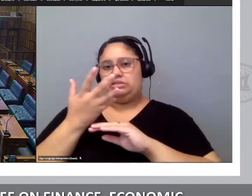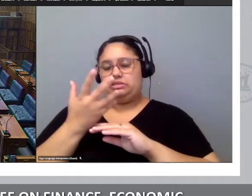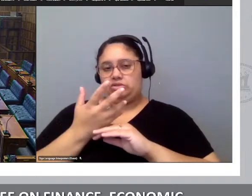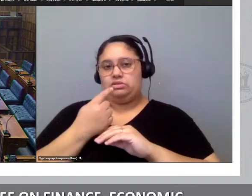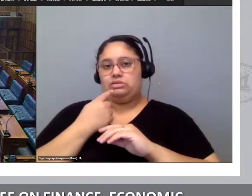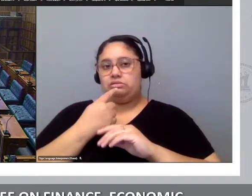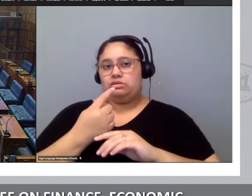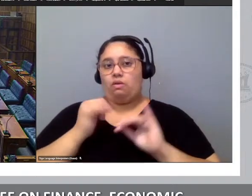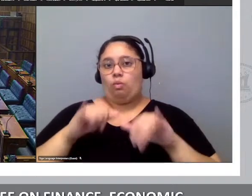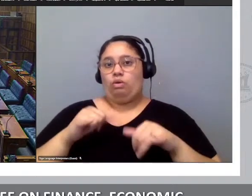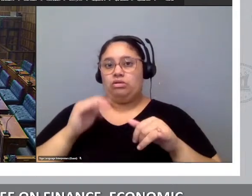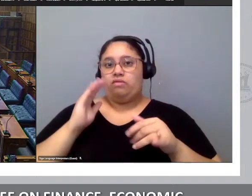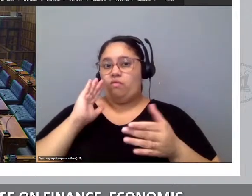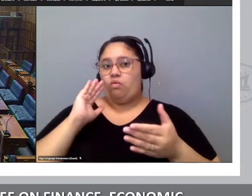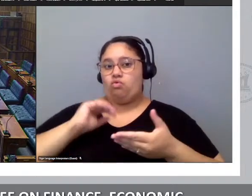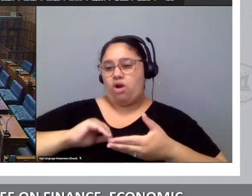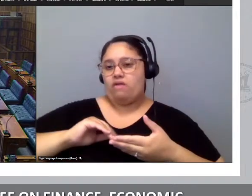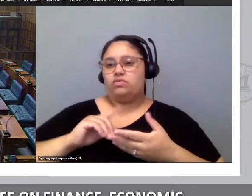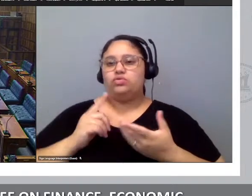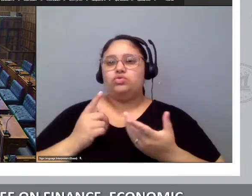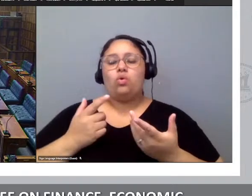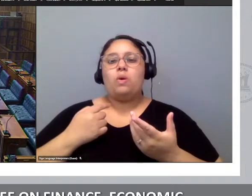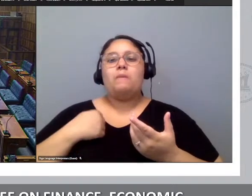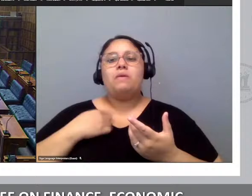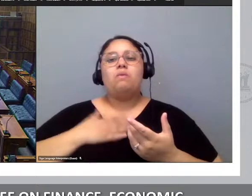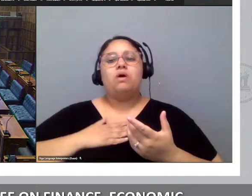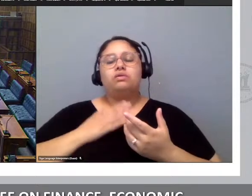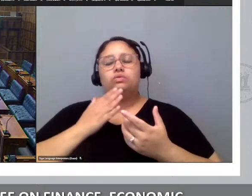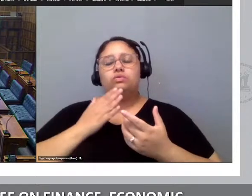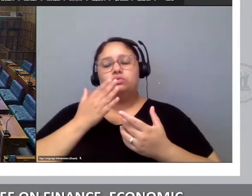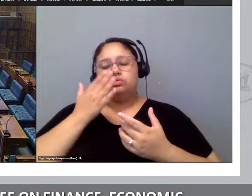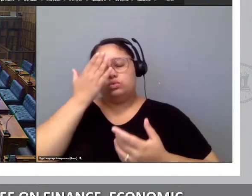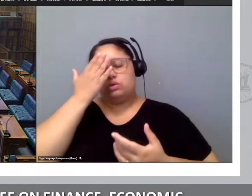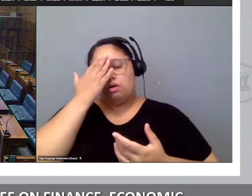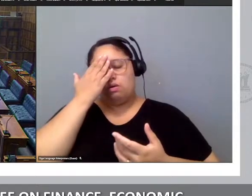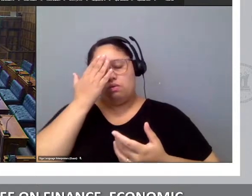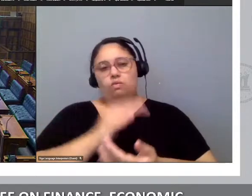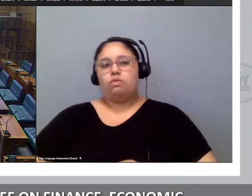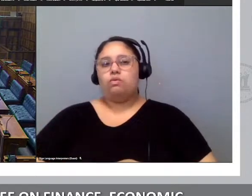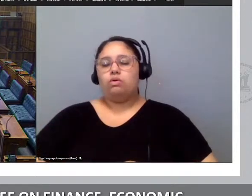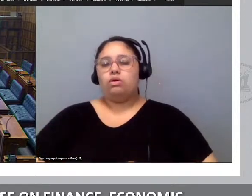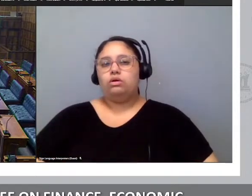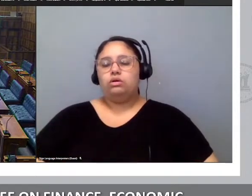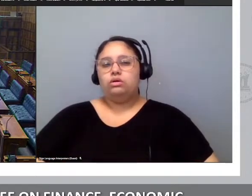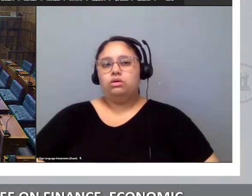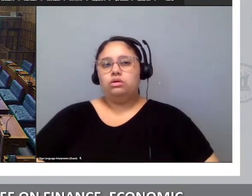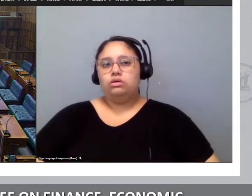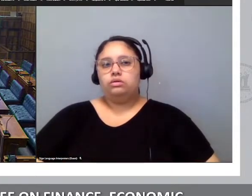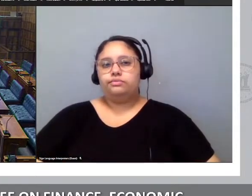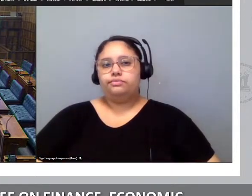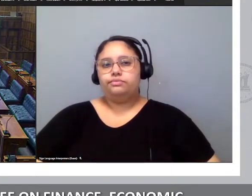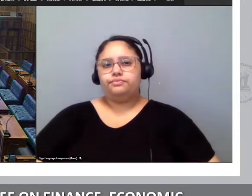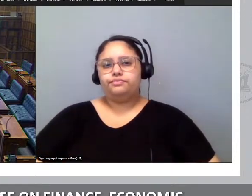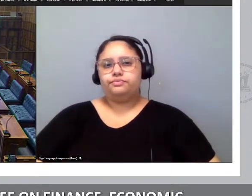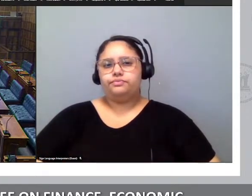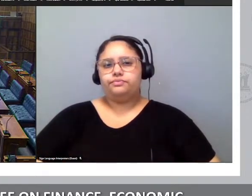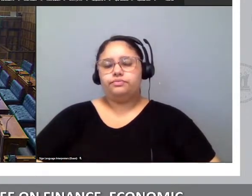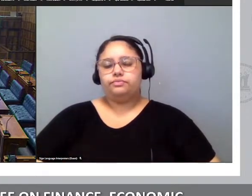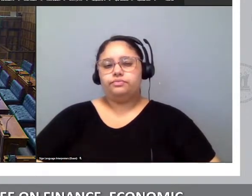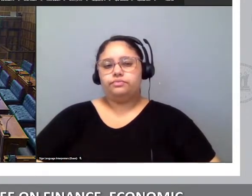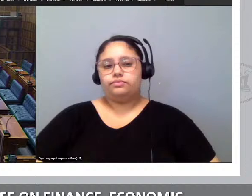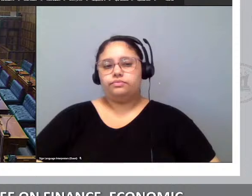made um what I'm interested to understand is that from the